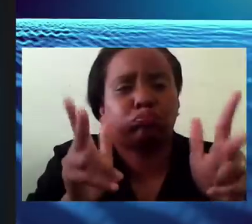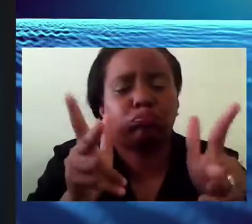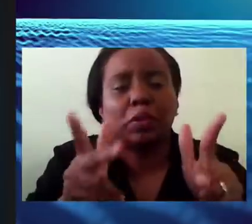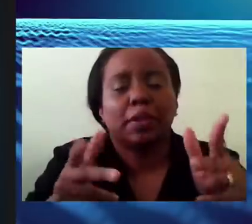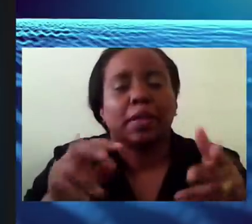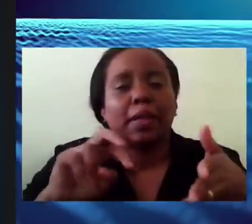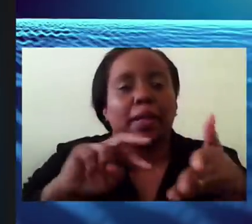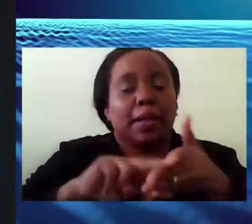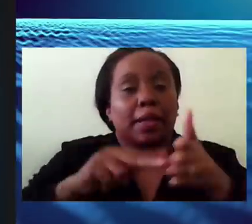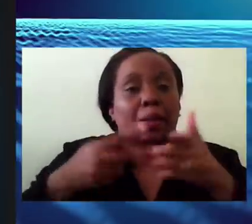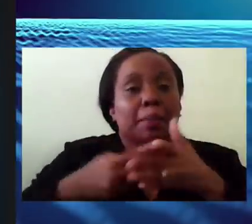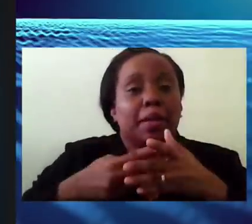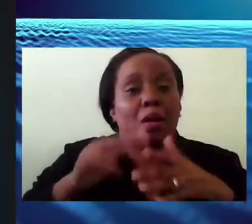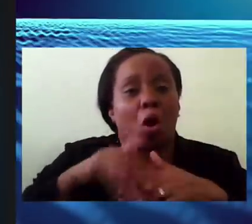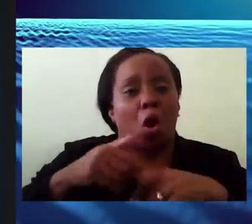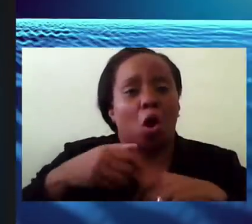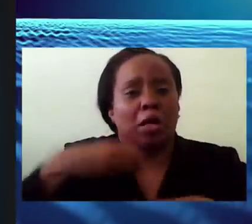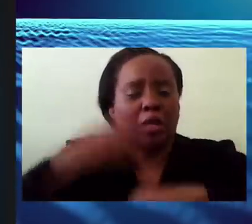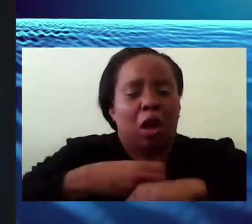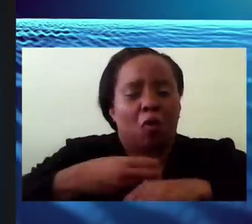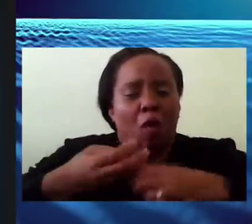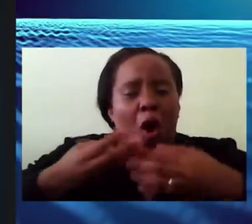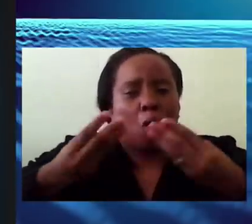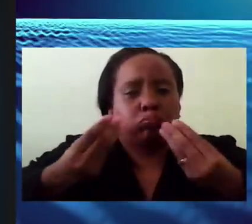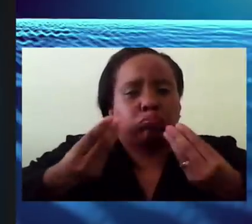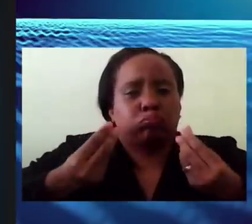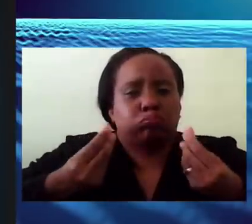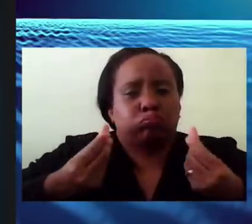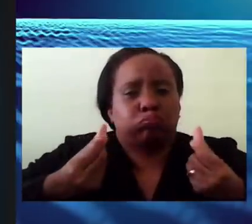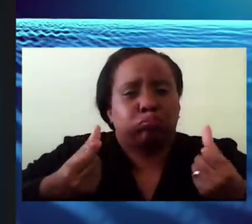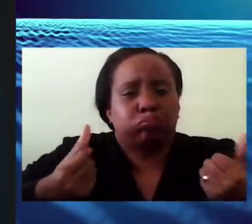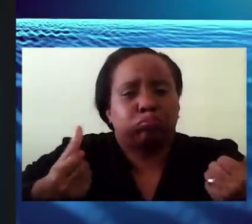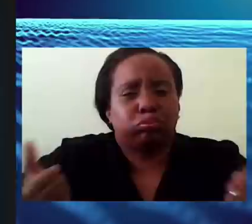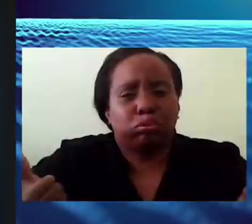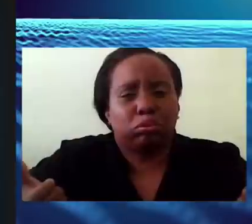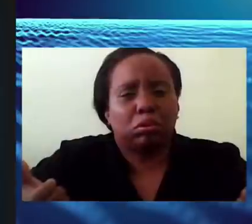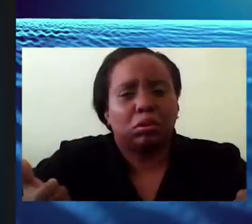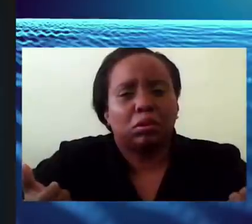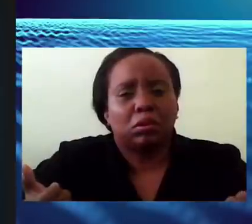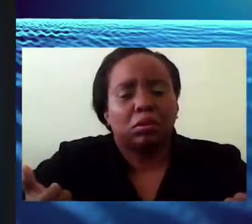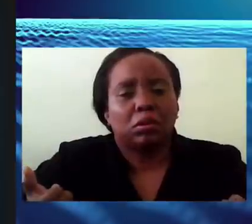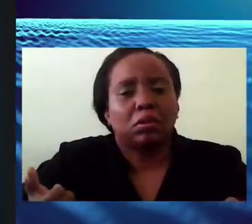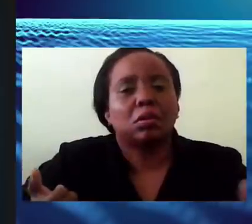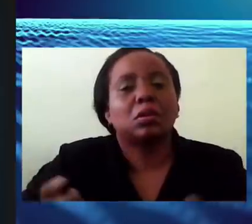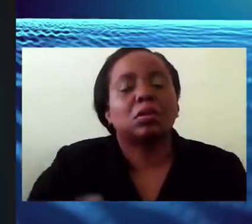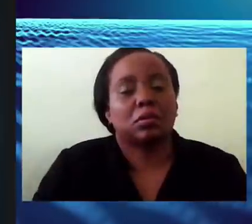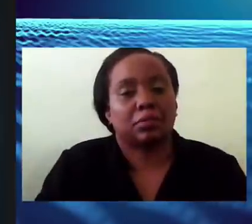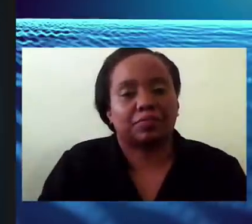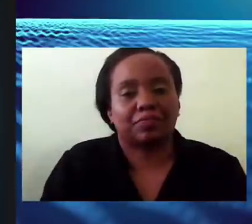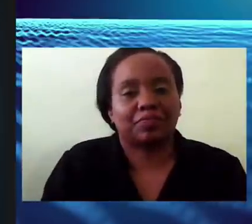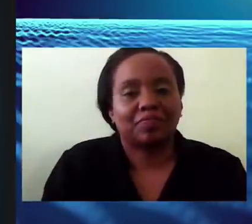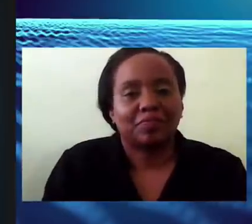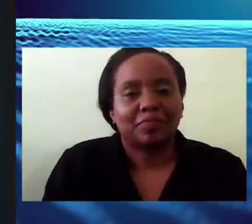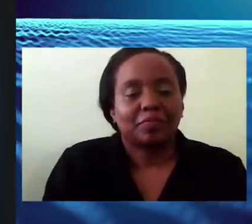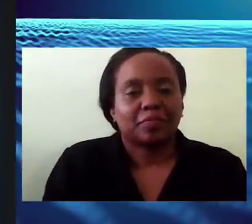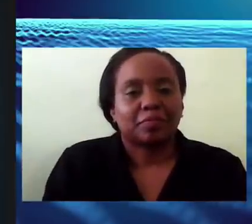air as dust. So all of the contending options were considered. And